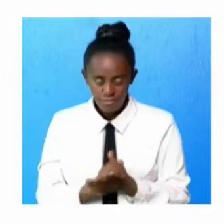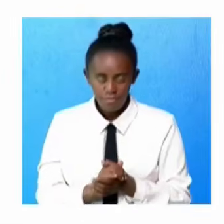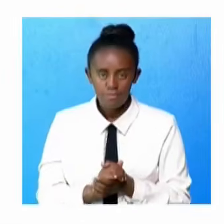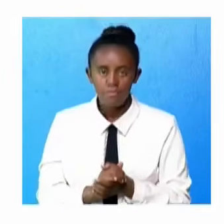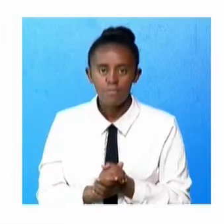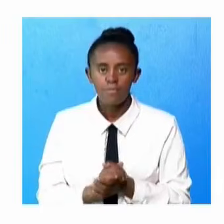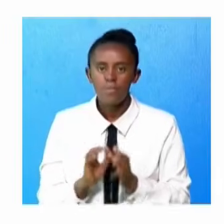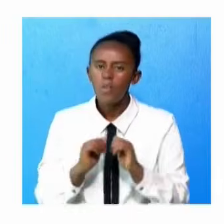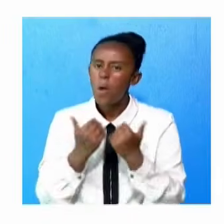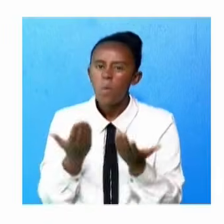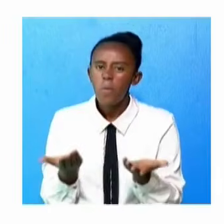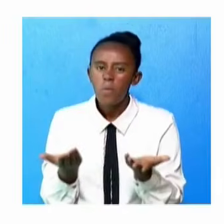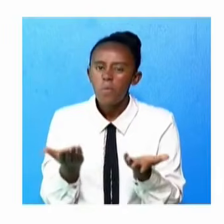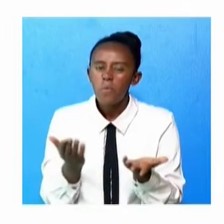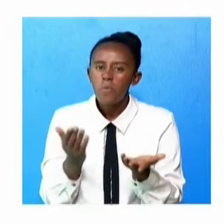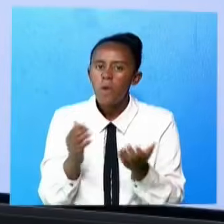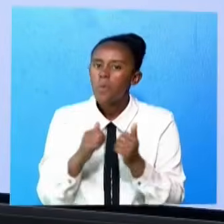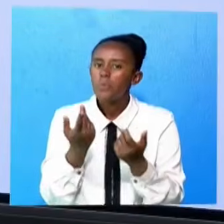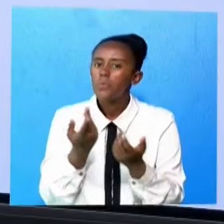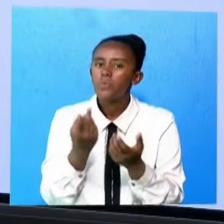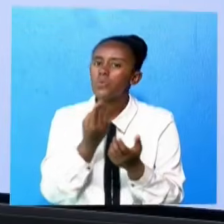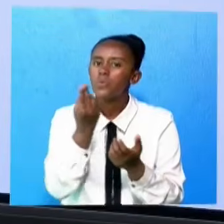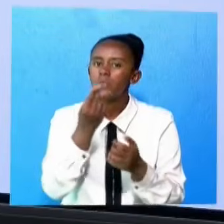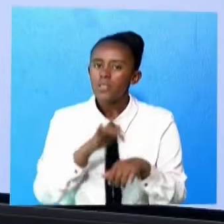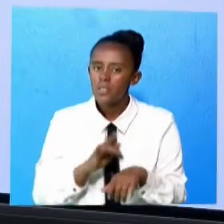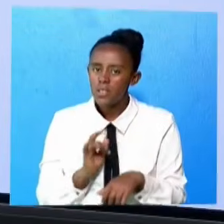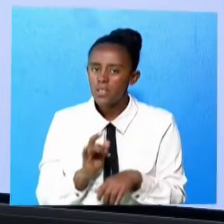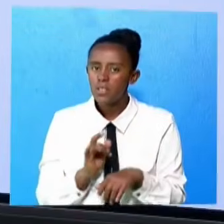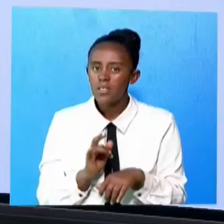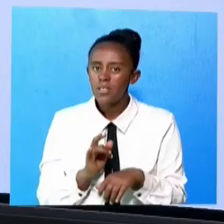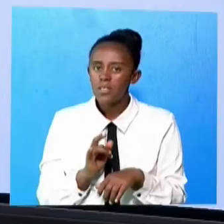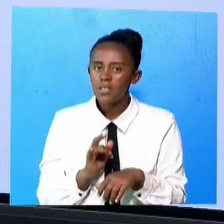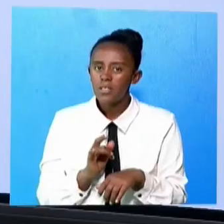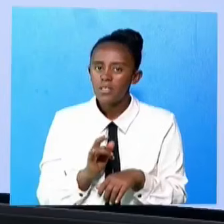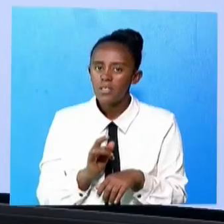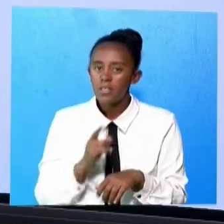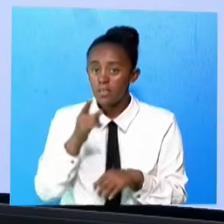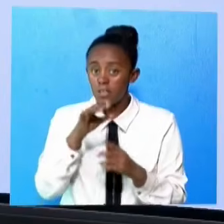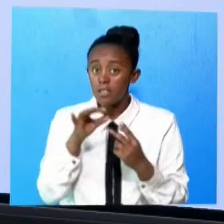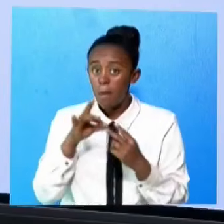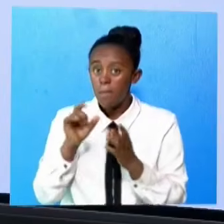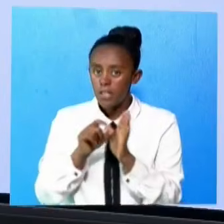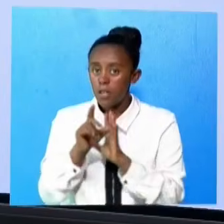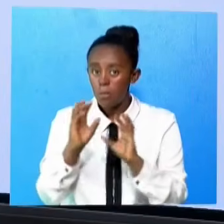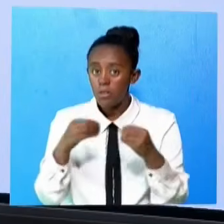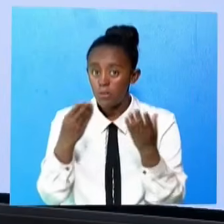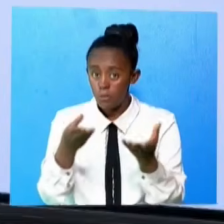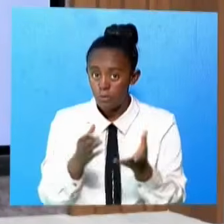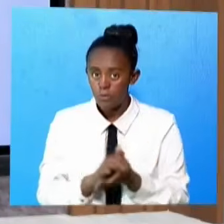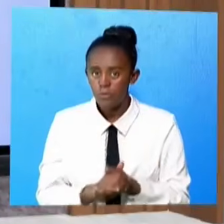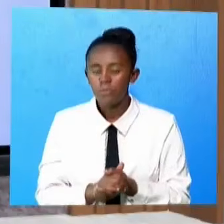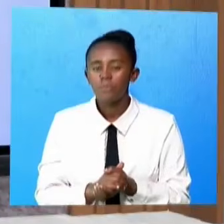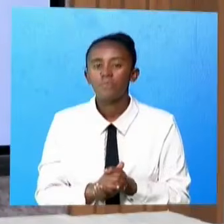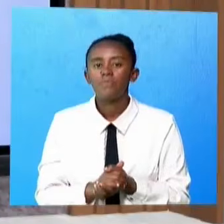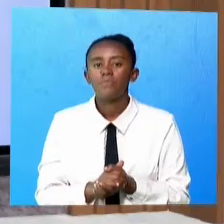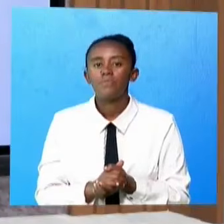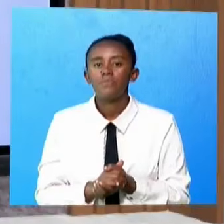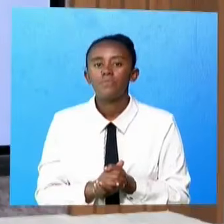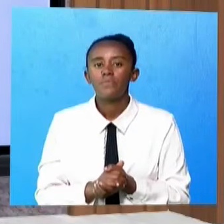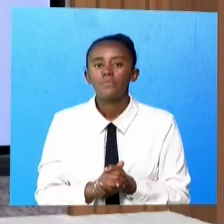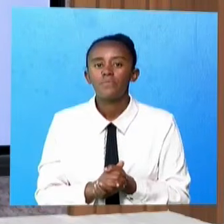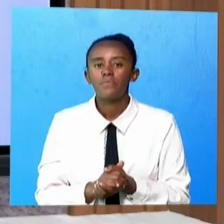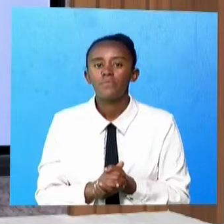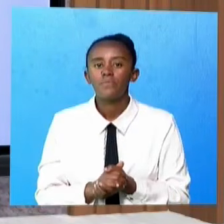How do we use these two forms? I would like to give you some sample examples here now. Let's go